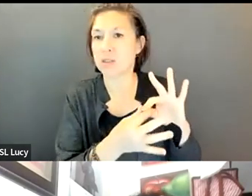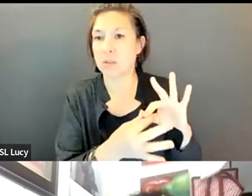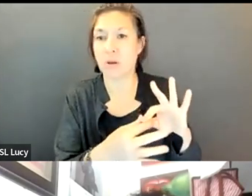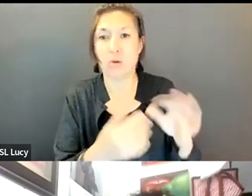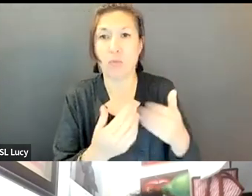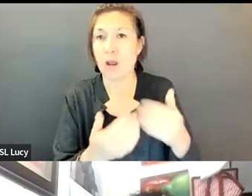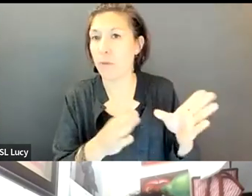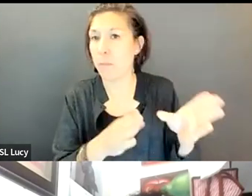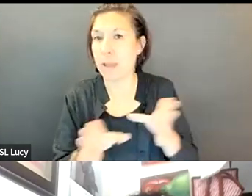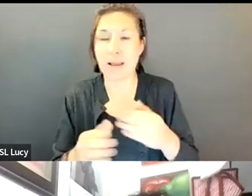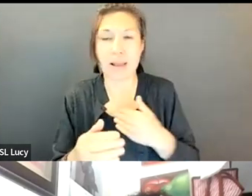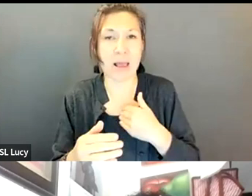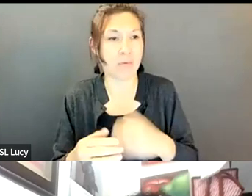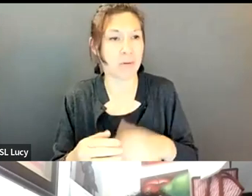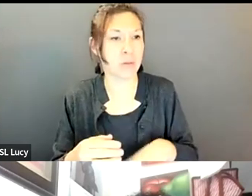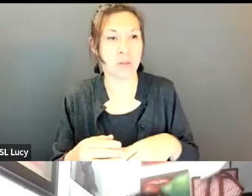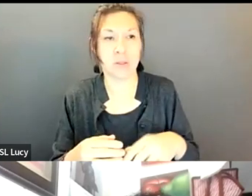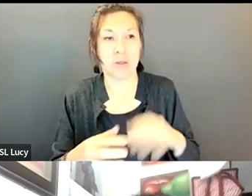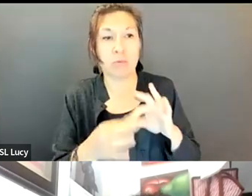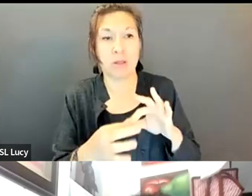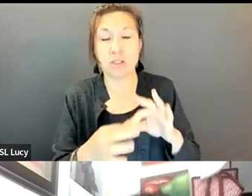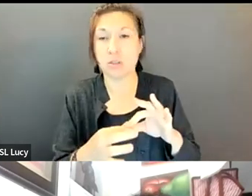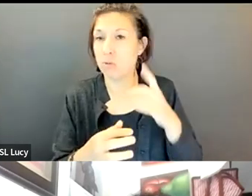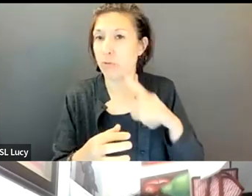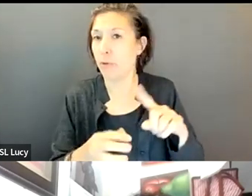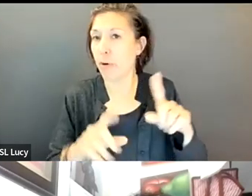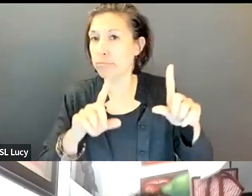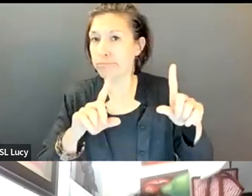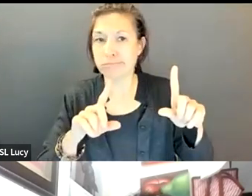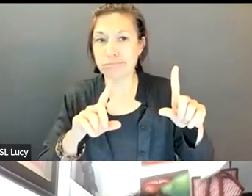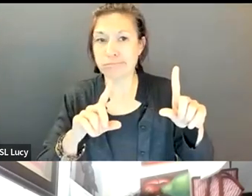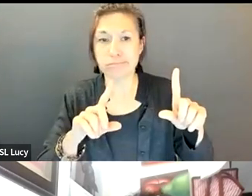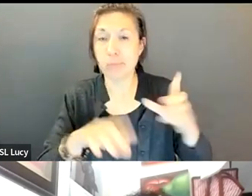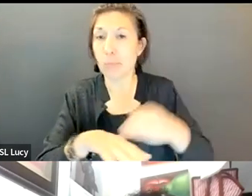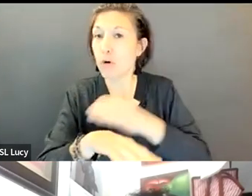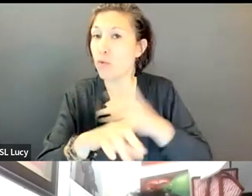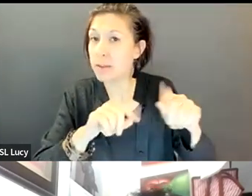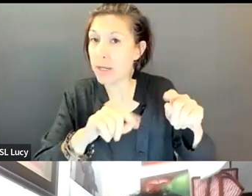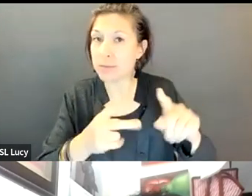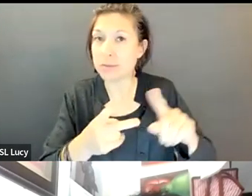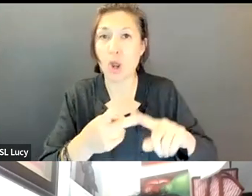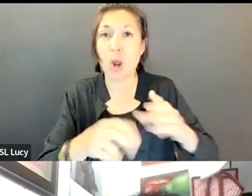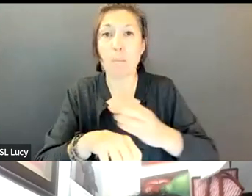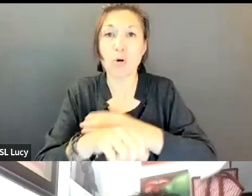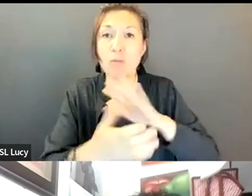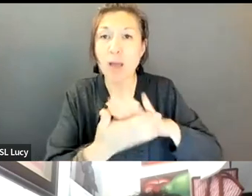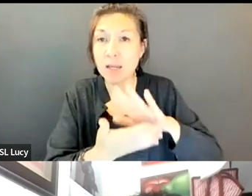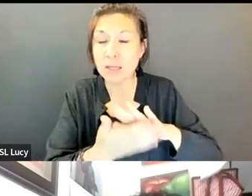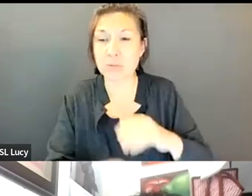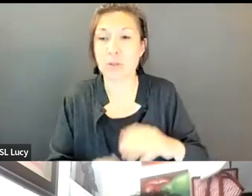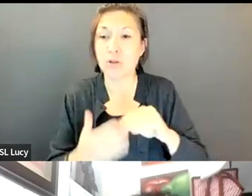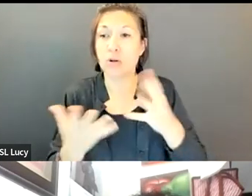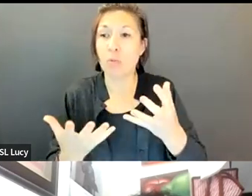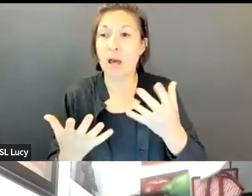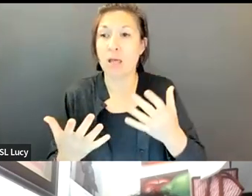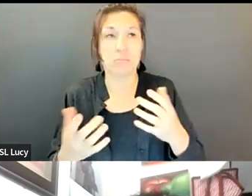whether it's around attendance um whether it's around academics students um want to come someplace that they feel